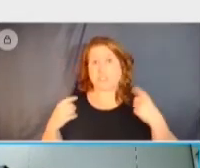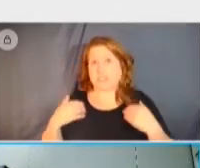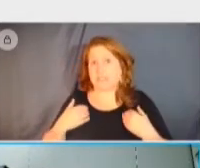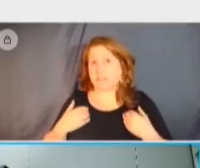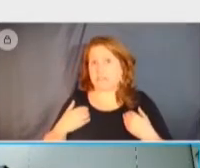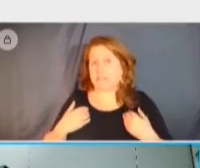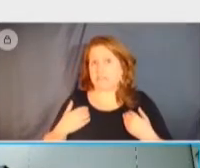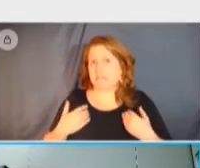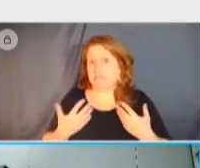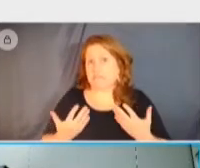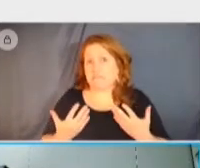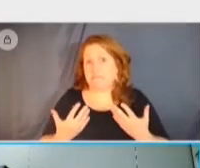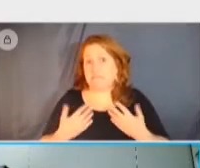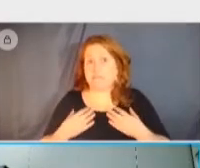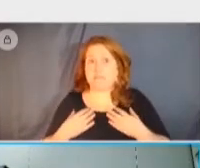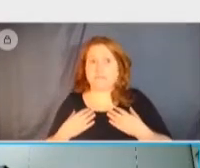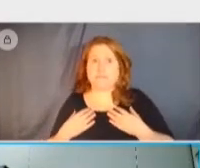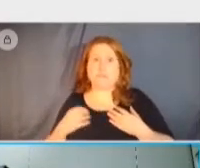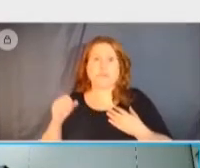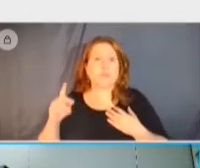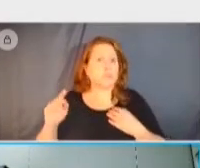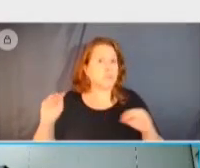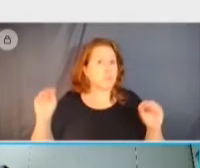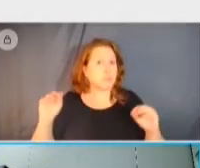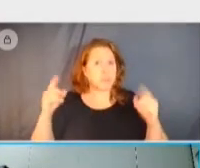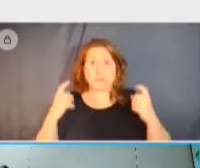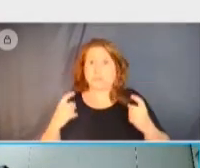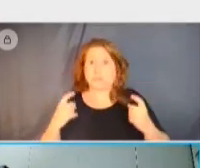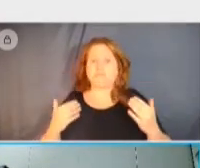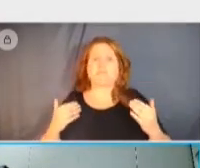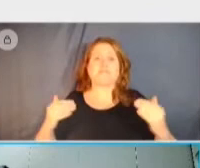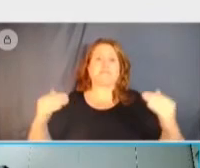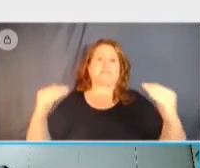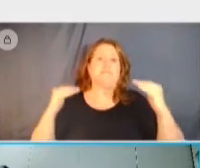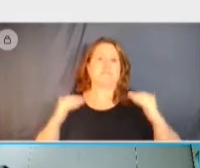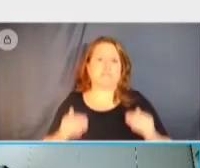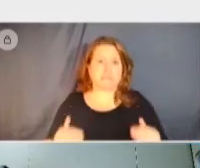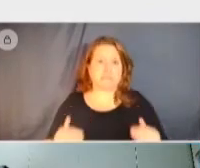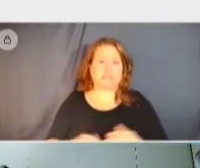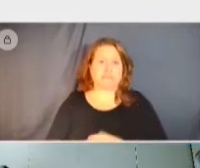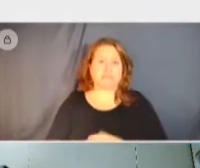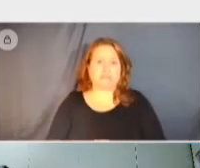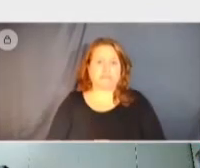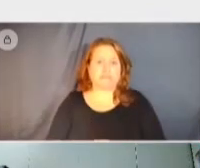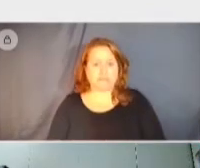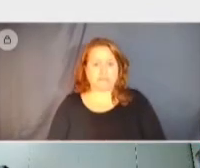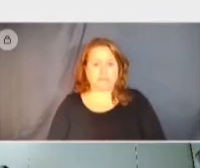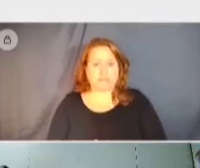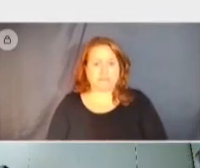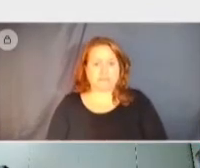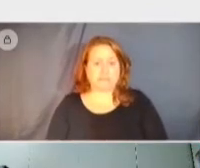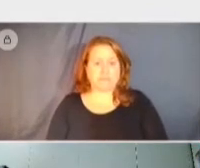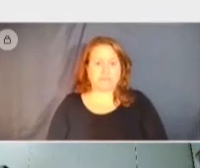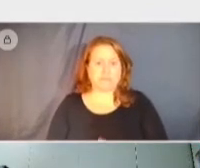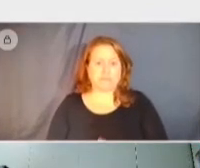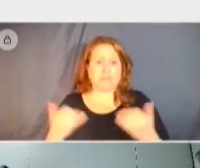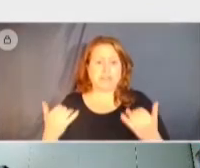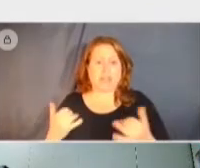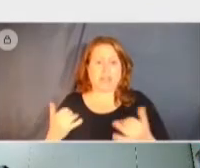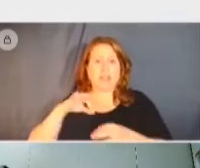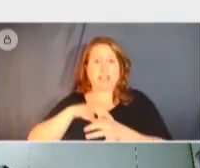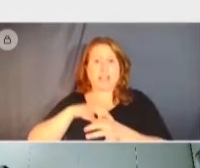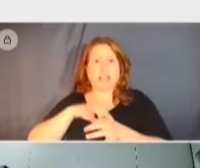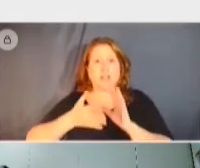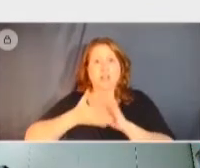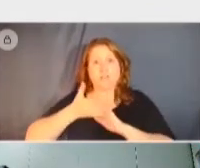All right, if there are no questions, we'll move to the report for election operations, Tom Connolly and